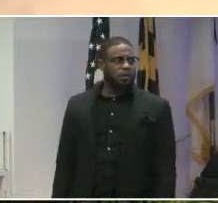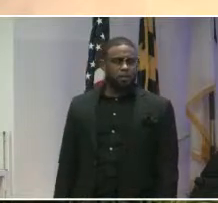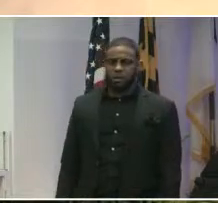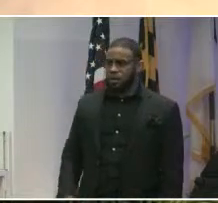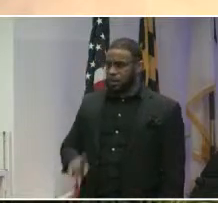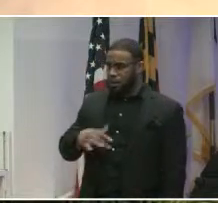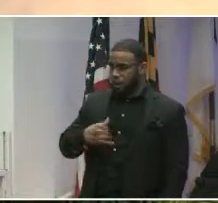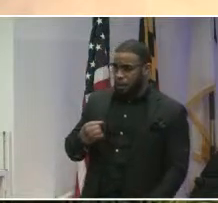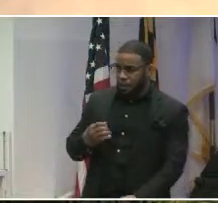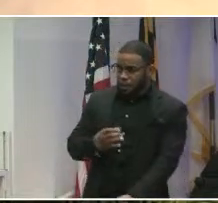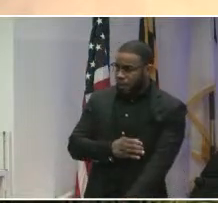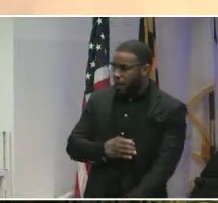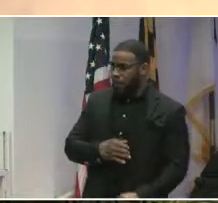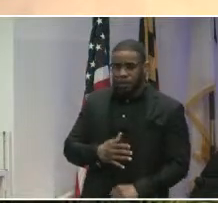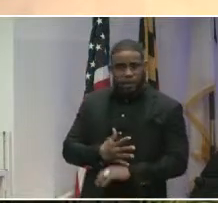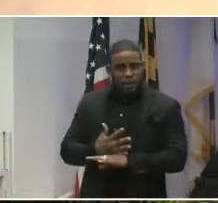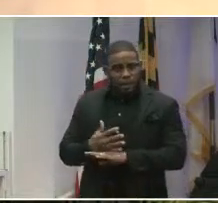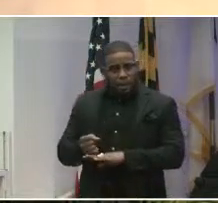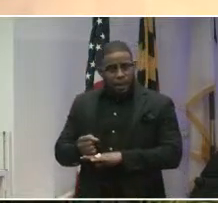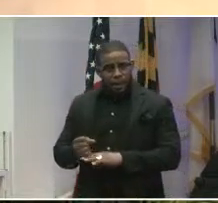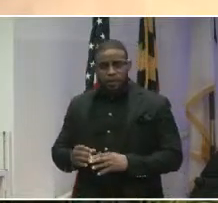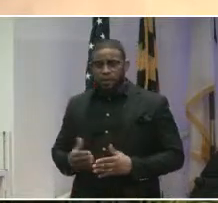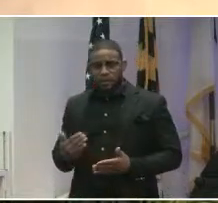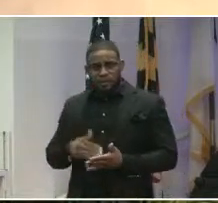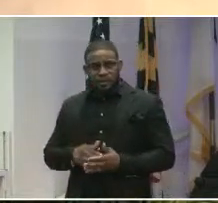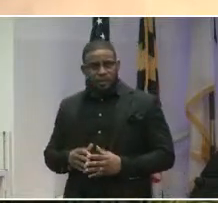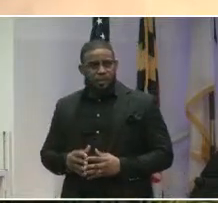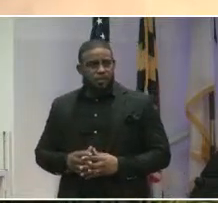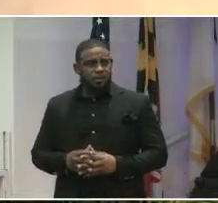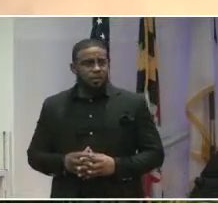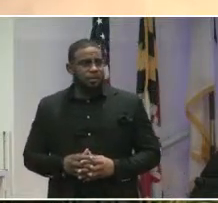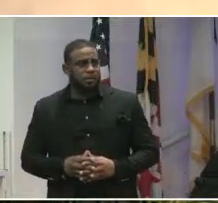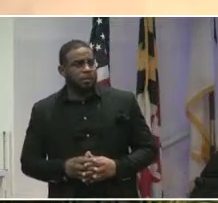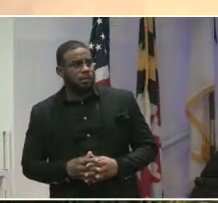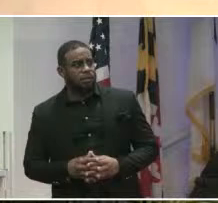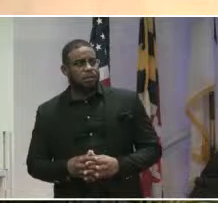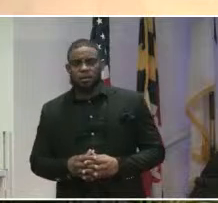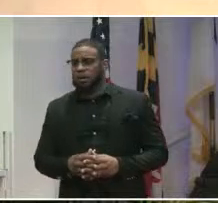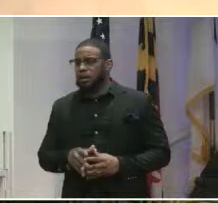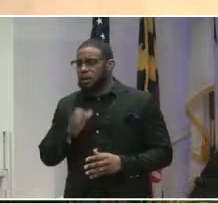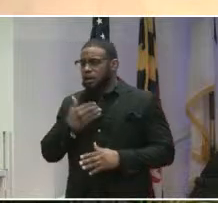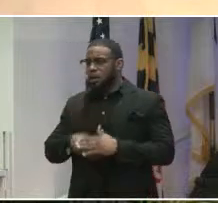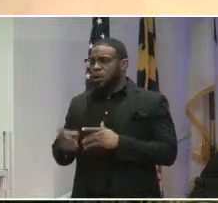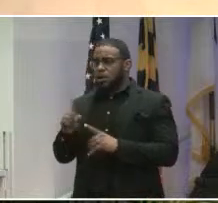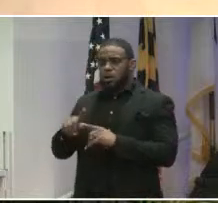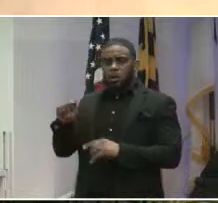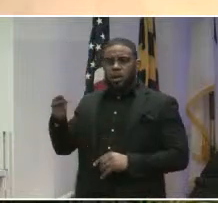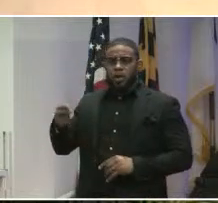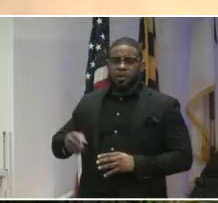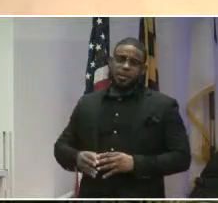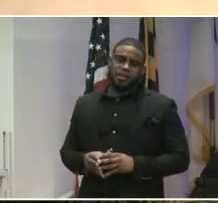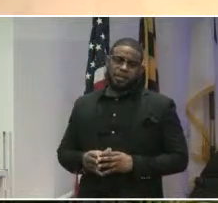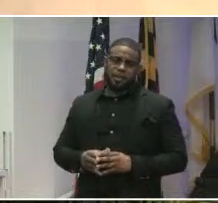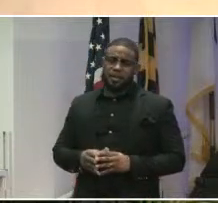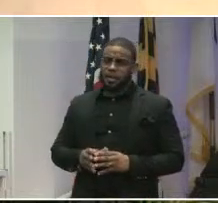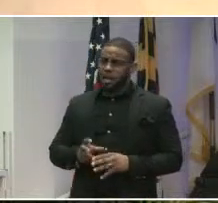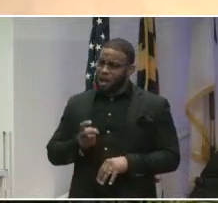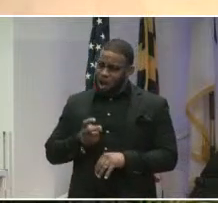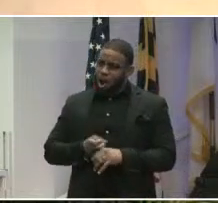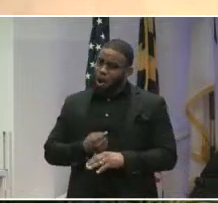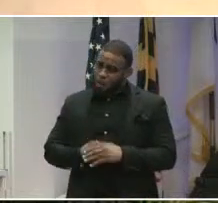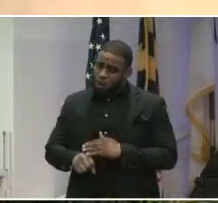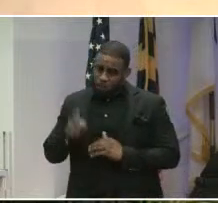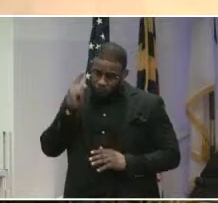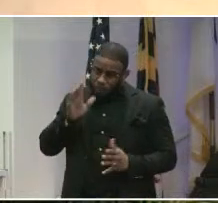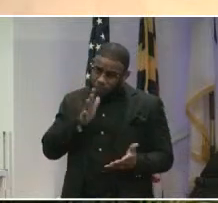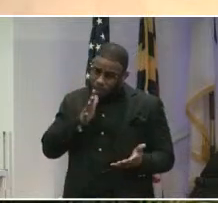Is my power out again? It wasn't born until Thursday. It was a hard birth